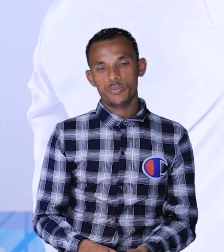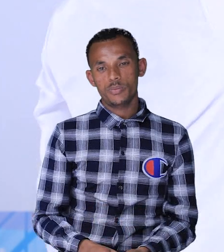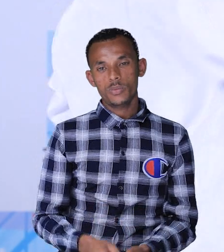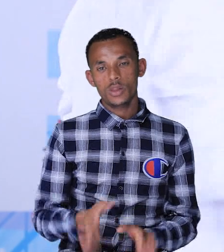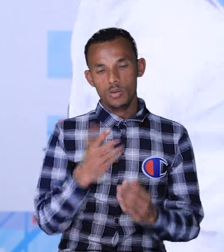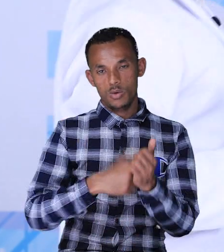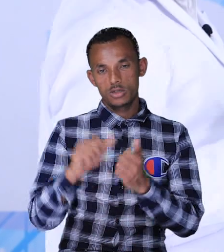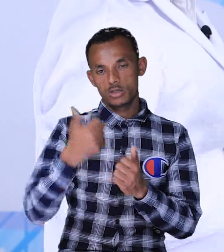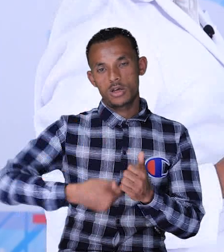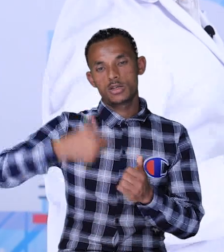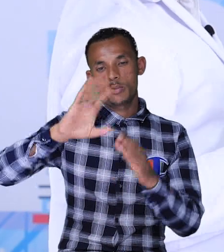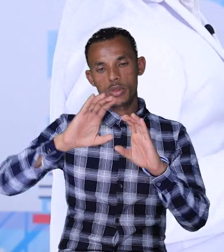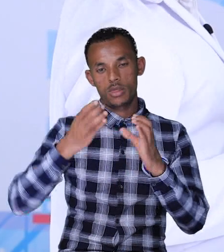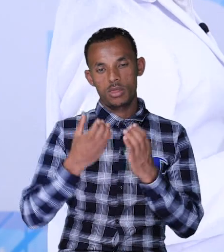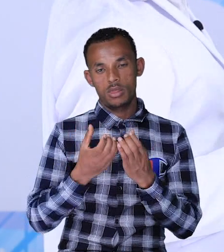let's proceed to the other part.